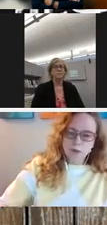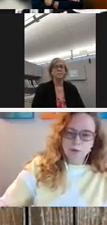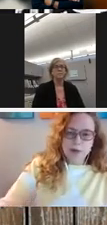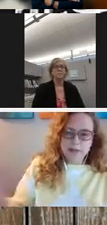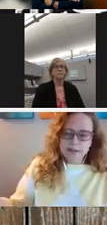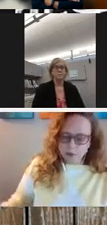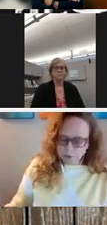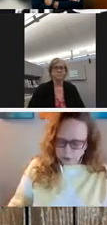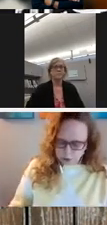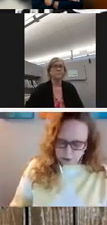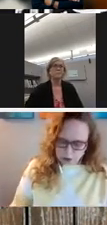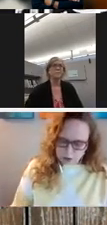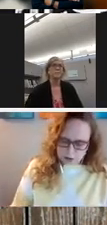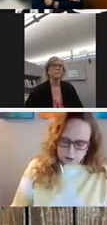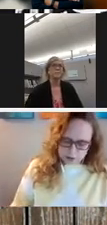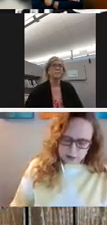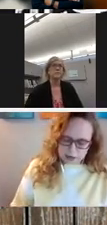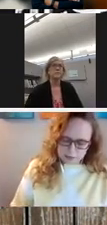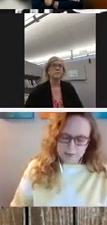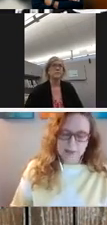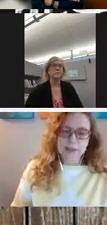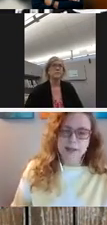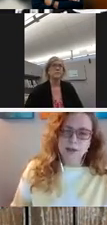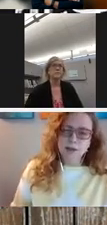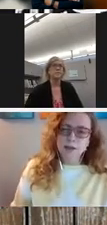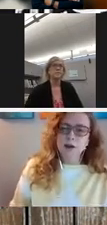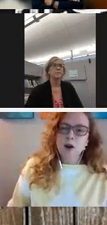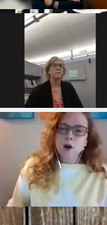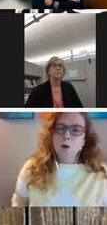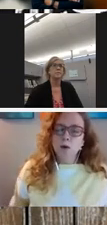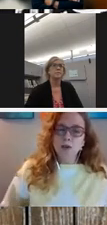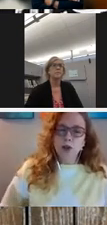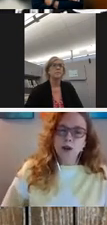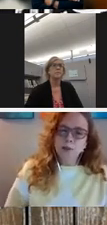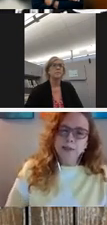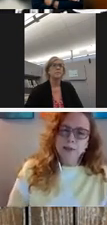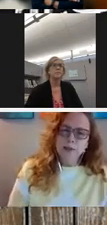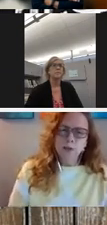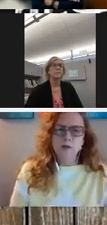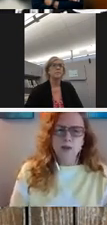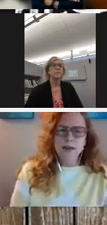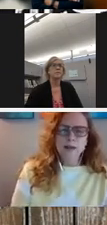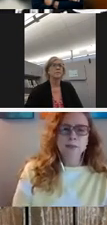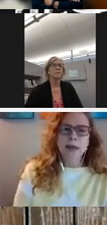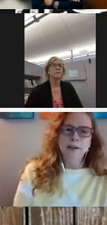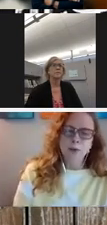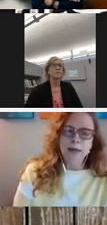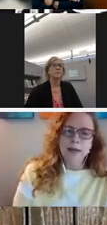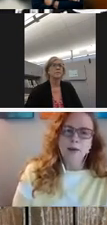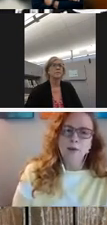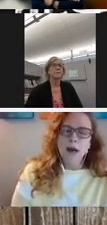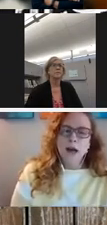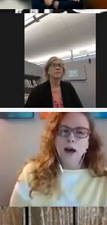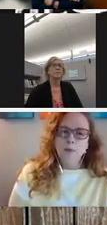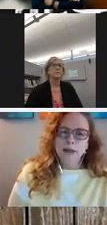of you or maybe several of you could talk about the types of skills or jobs that are sort of in demand